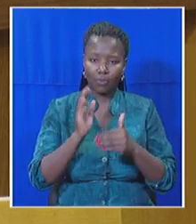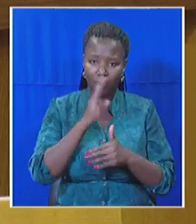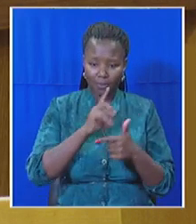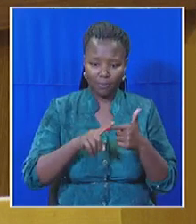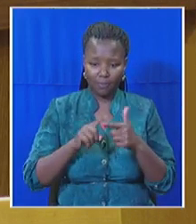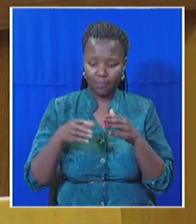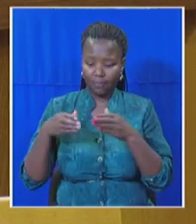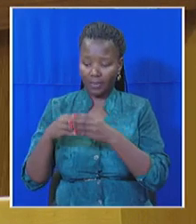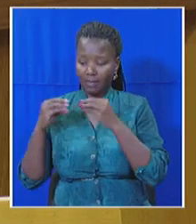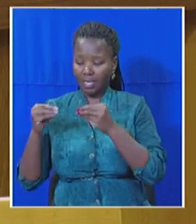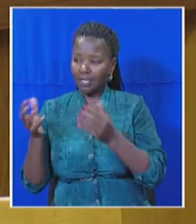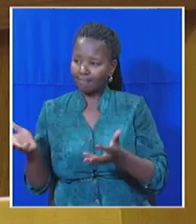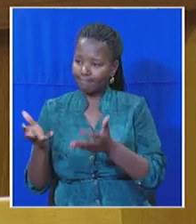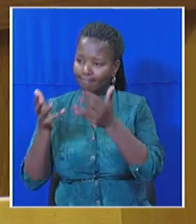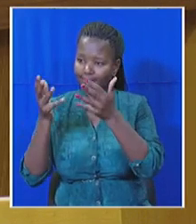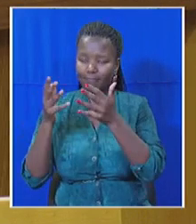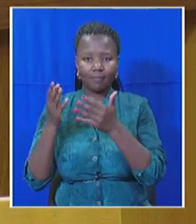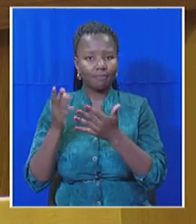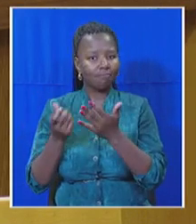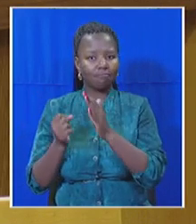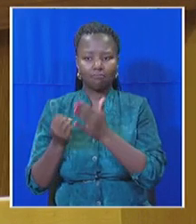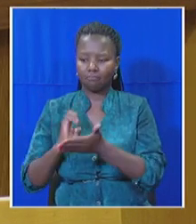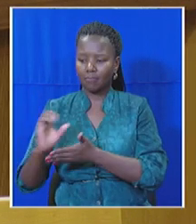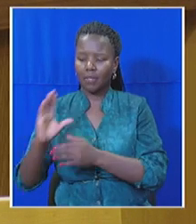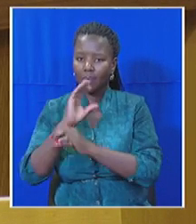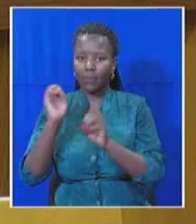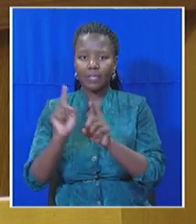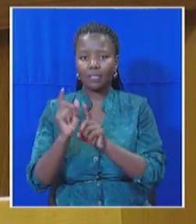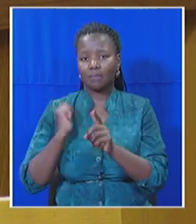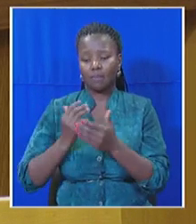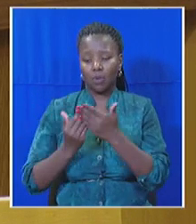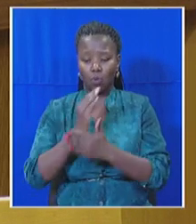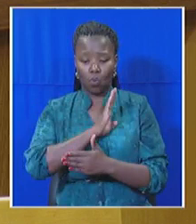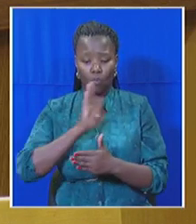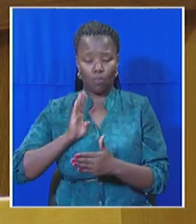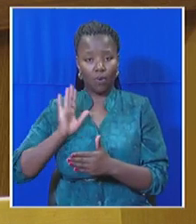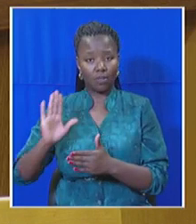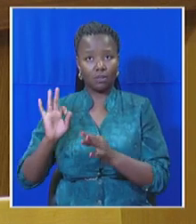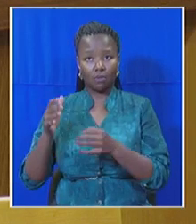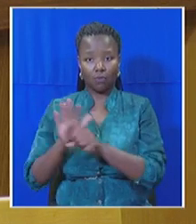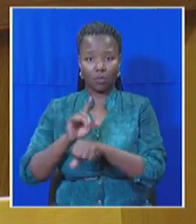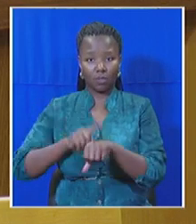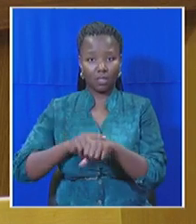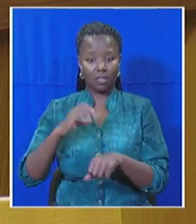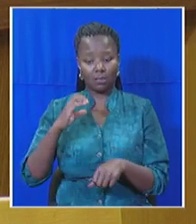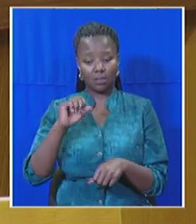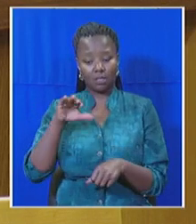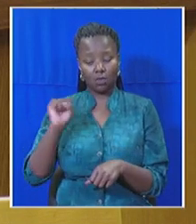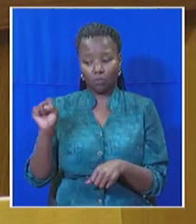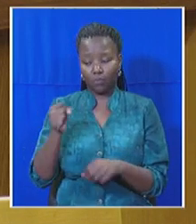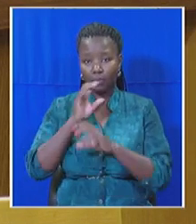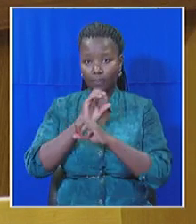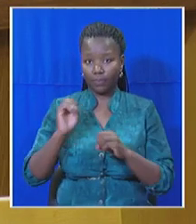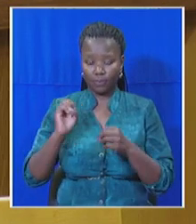still not paying purse monies on time, and despite the presence of a new board, there still hasn't been a full-time CEO appointed.